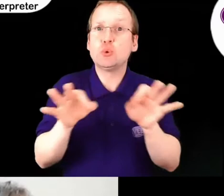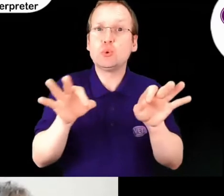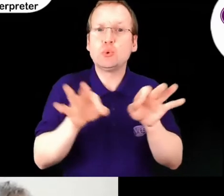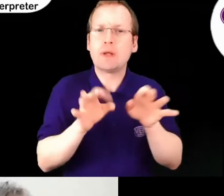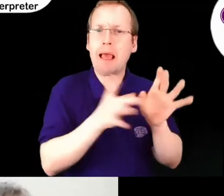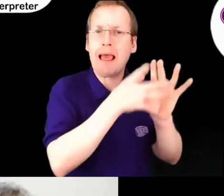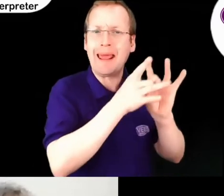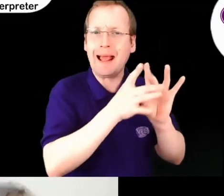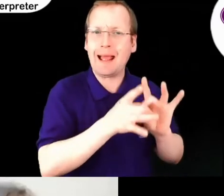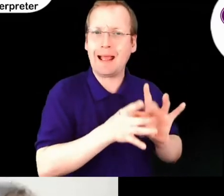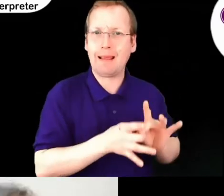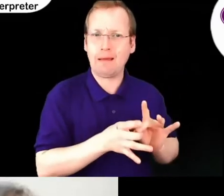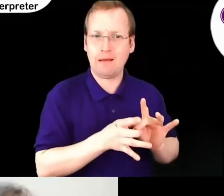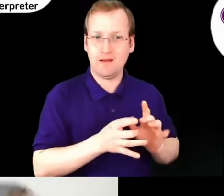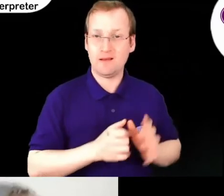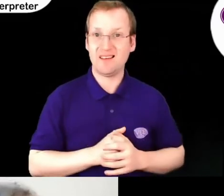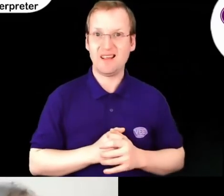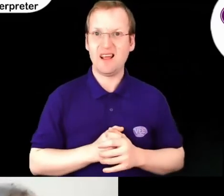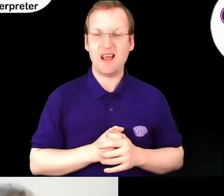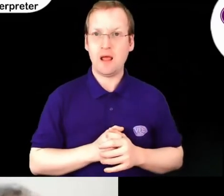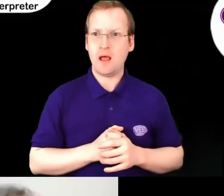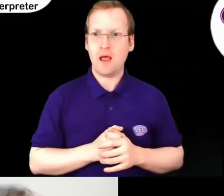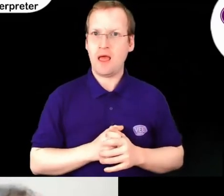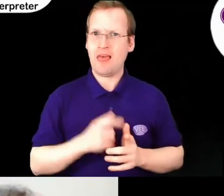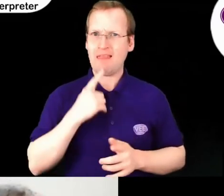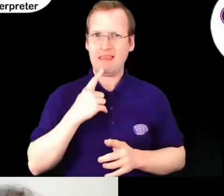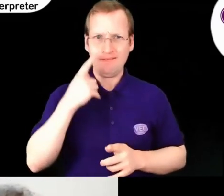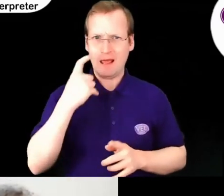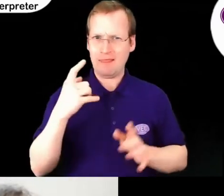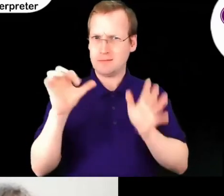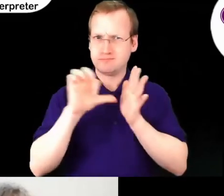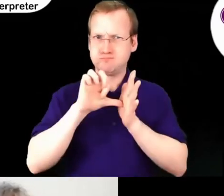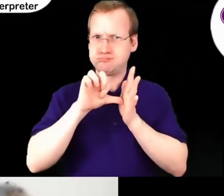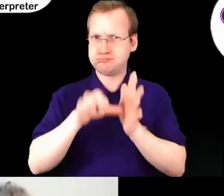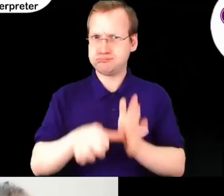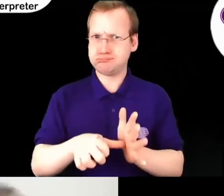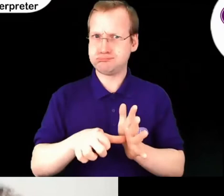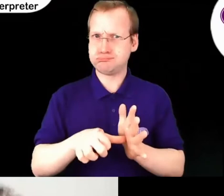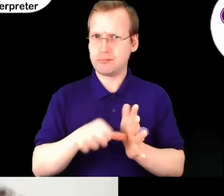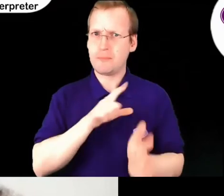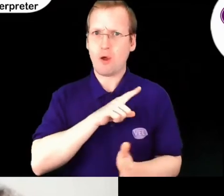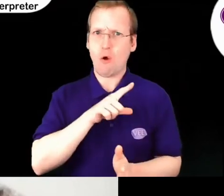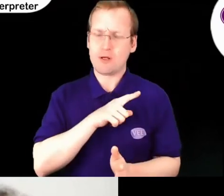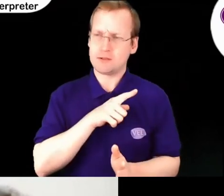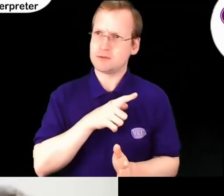Well, they found this a very awkward thing to do, because they